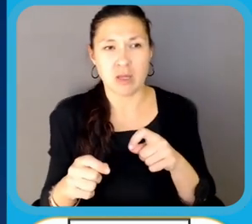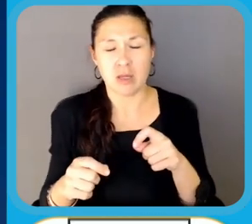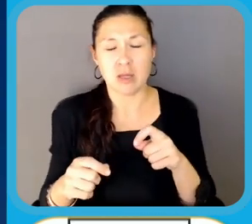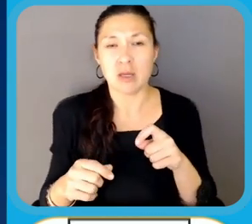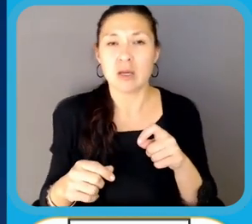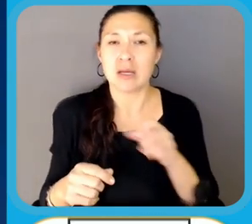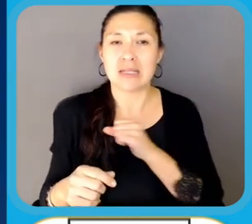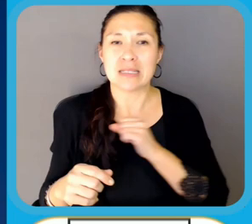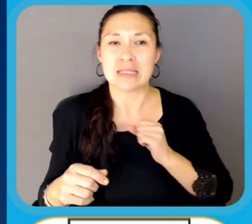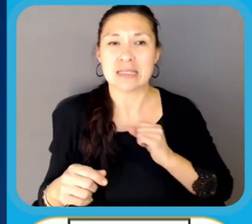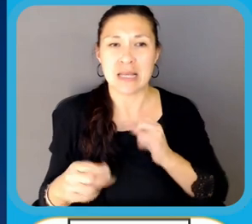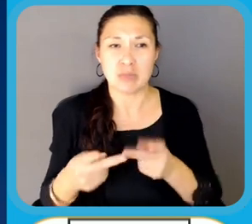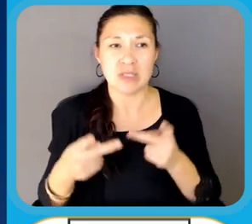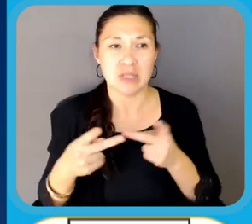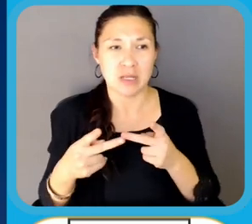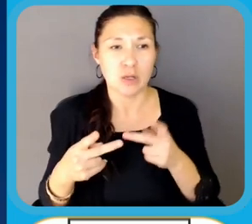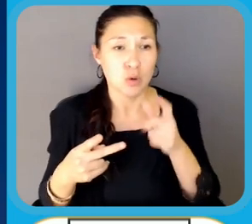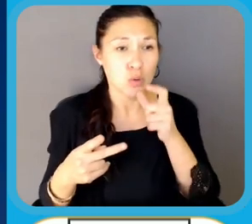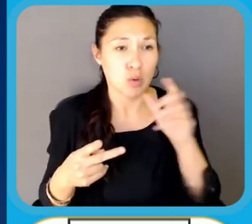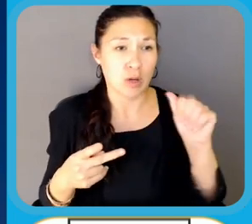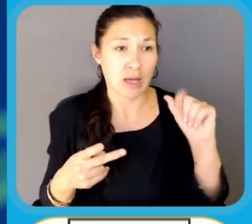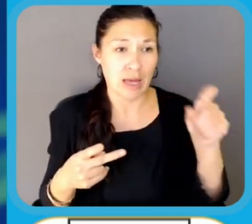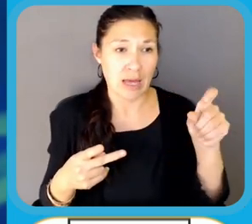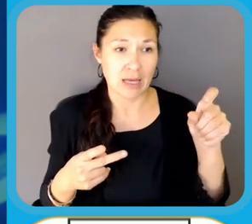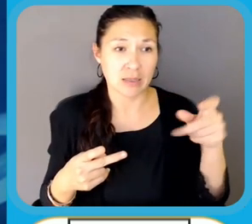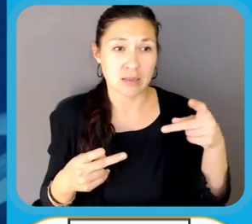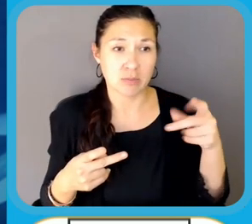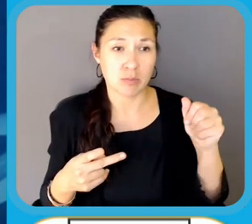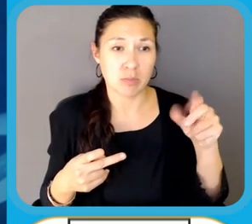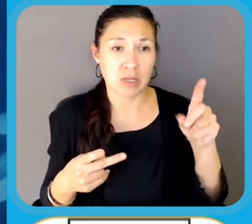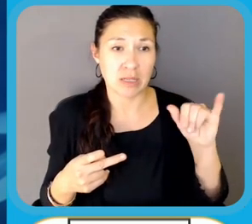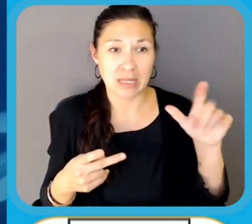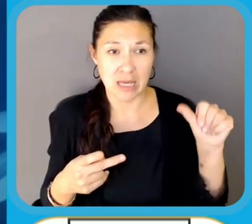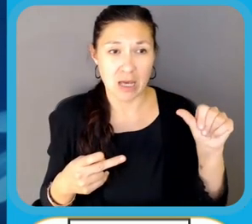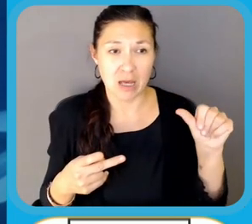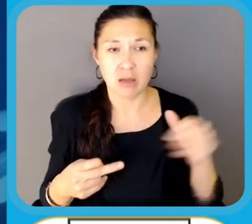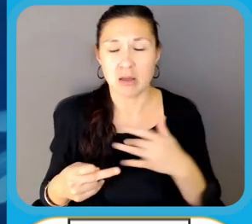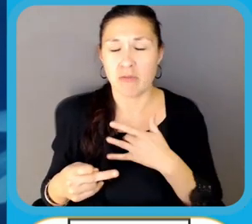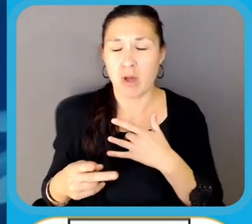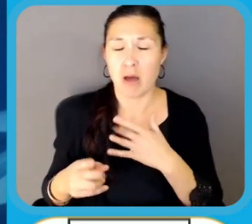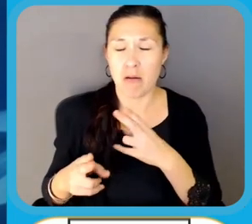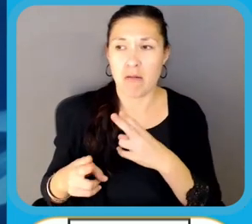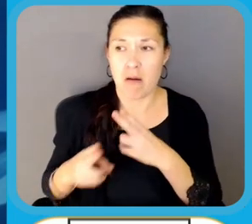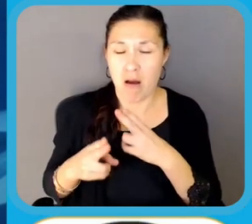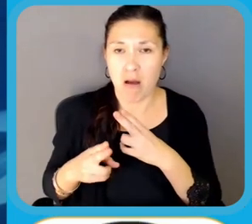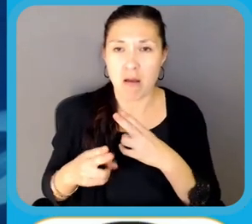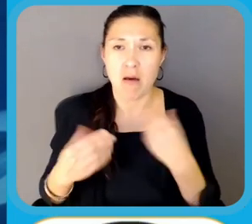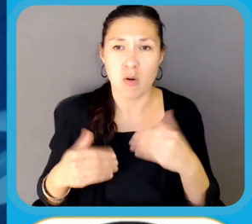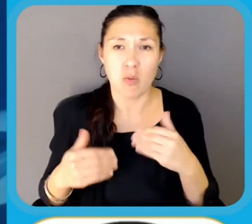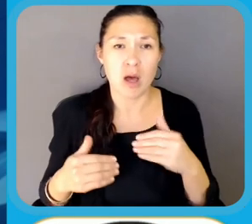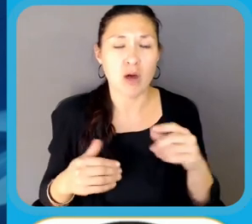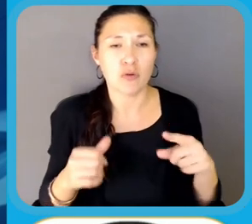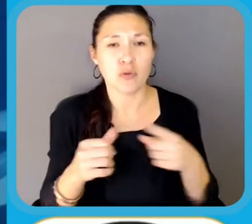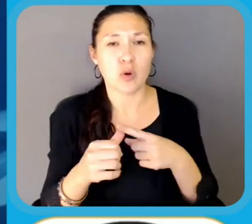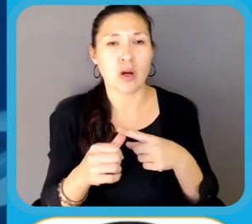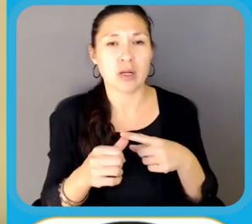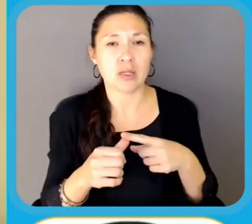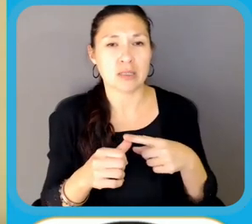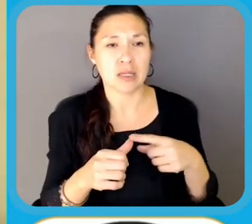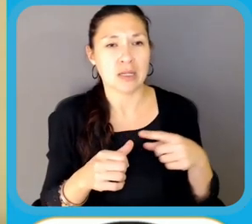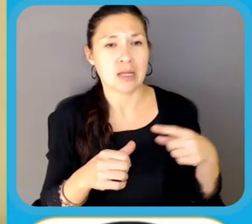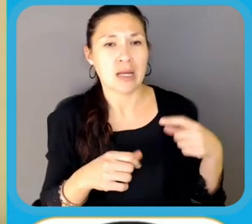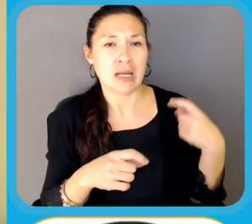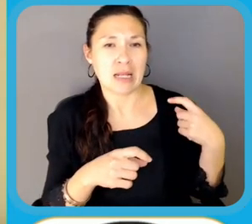Padilla. I'm honored, man. Padilla will become the first Latino to represent California in the U.S. Senate. What